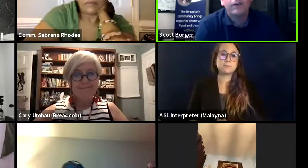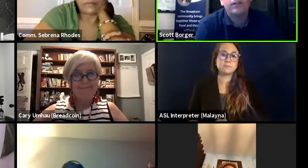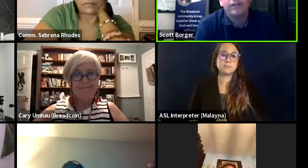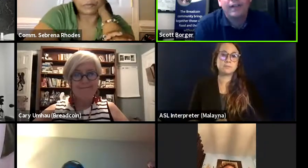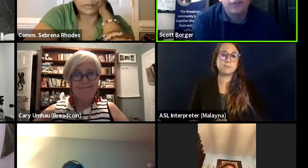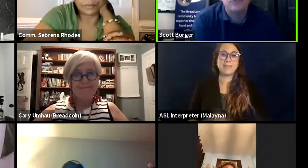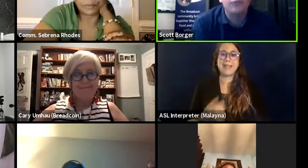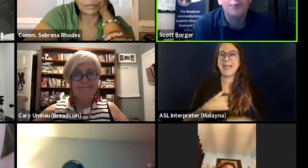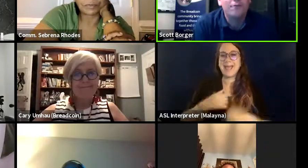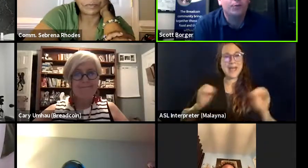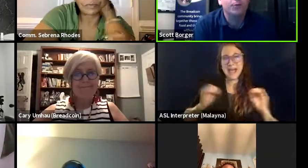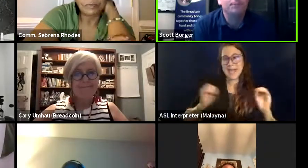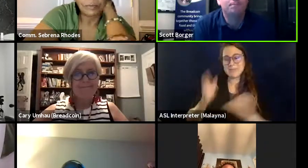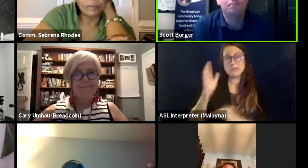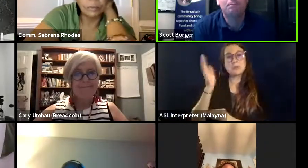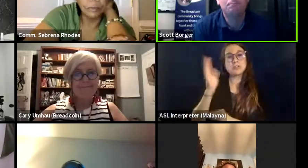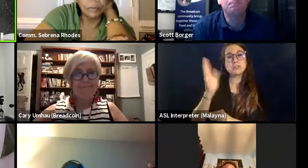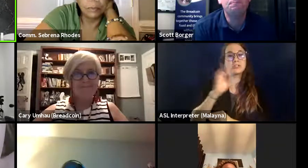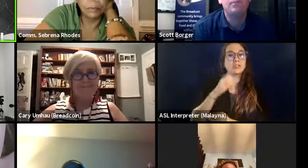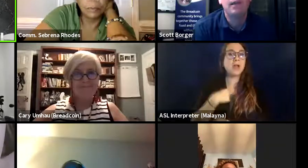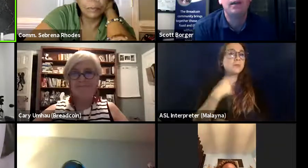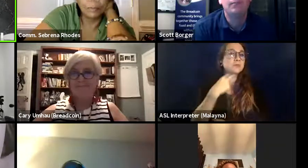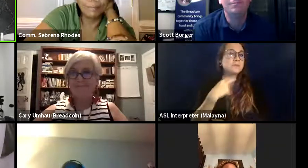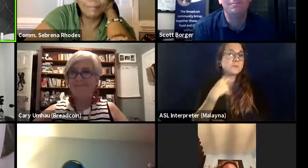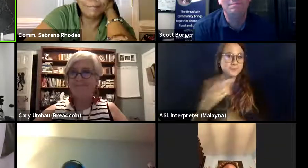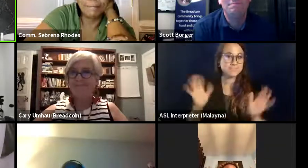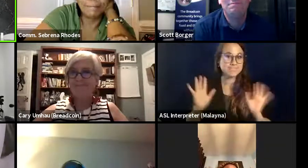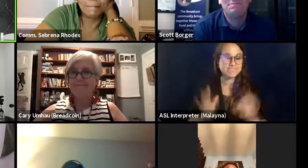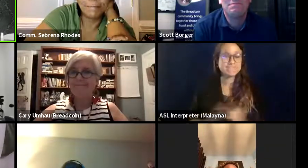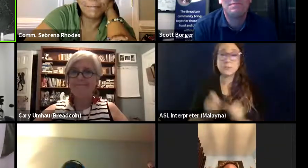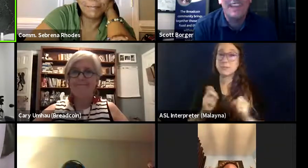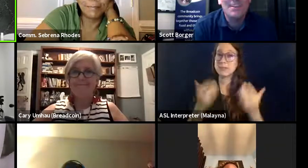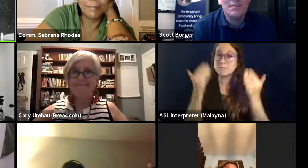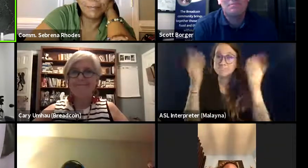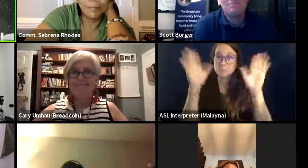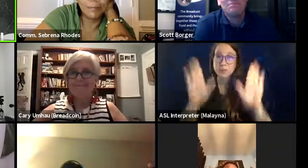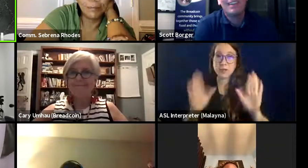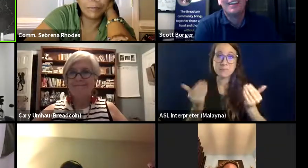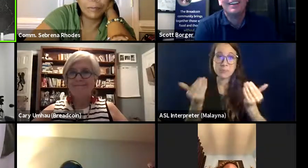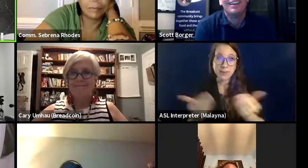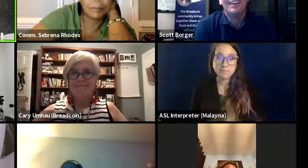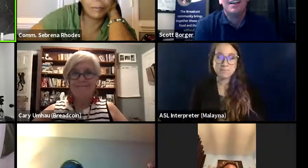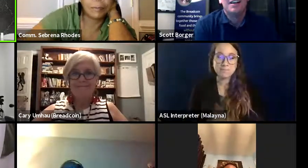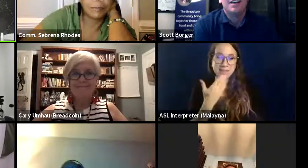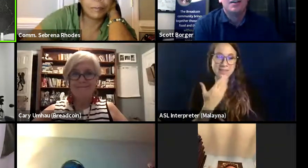I don't have a presentation, I'll just do it verbally. Okay, okay, great, go ahead. Thank you.